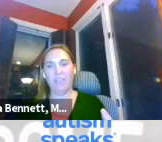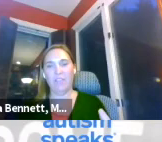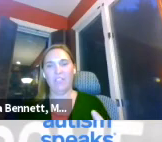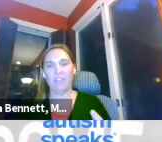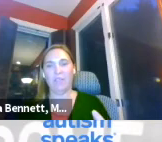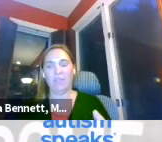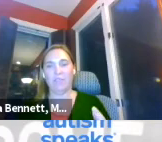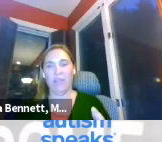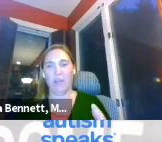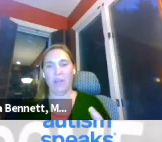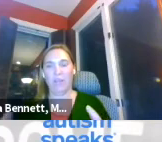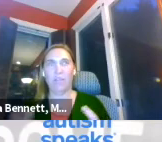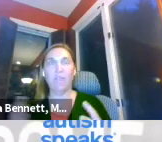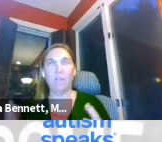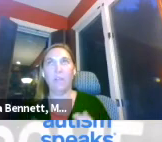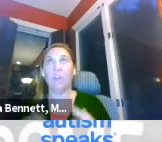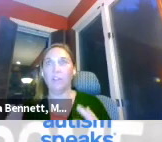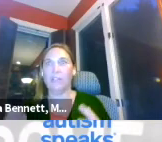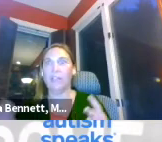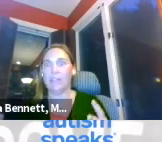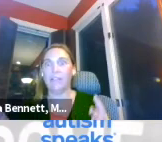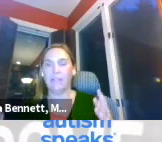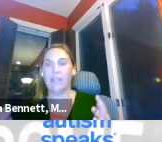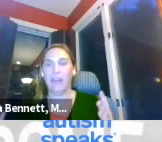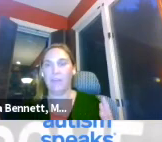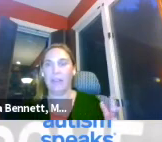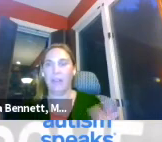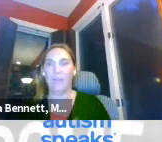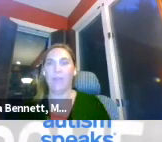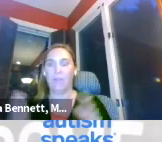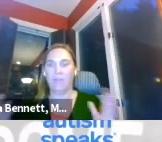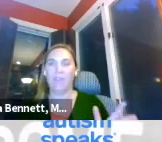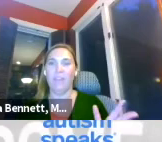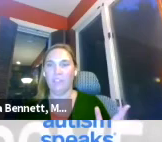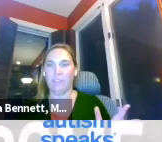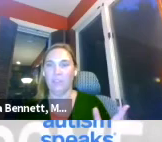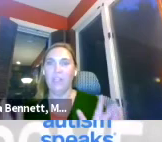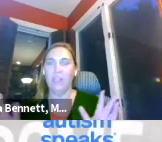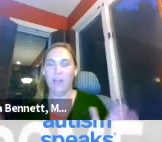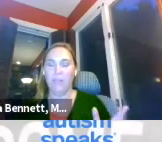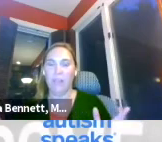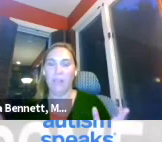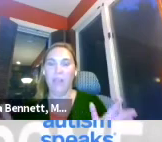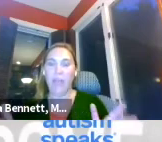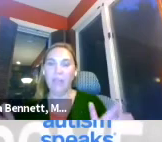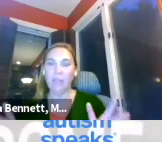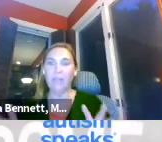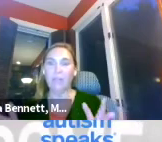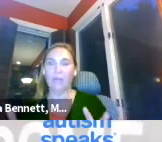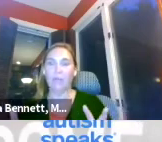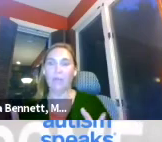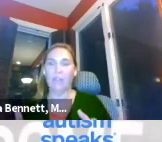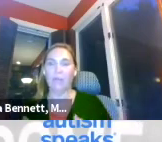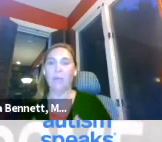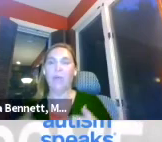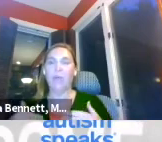behavior intervention, it used to be called early intensive, EIBI was sort of the initial name. And it really